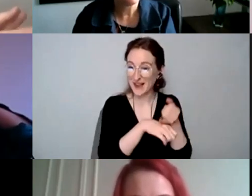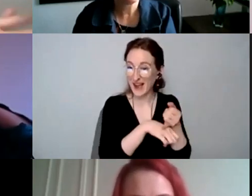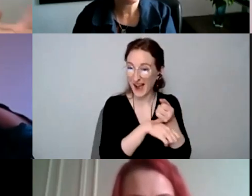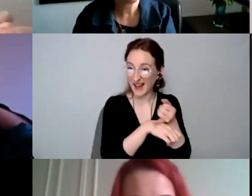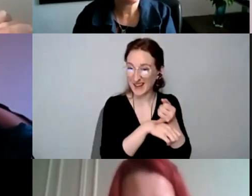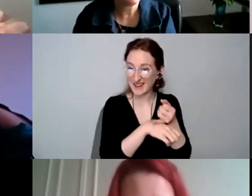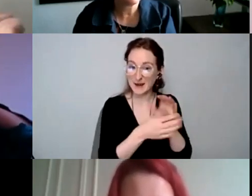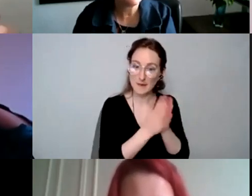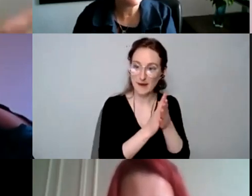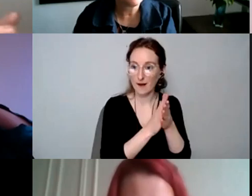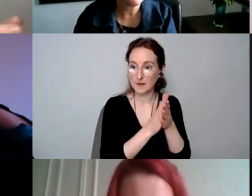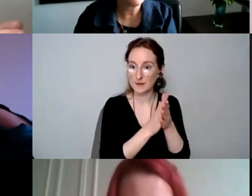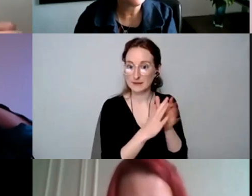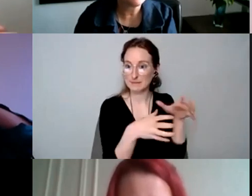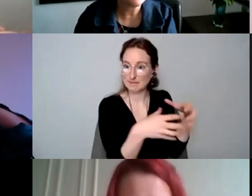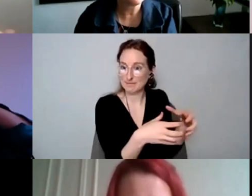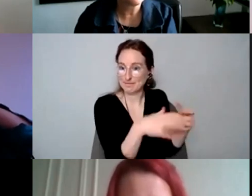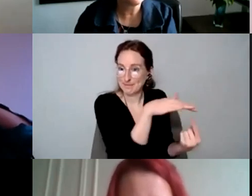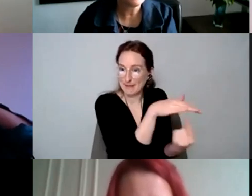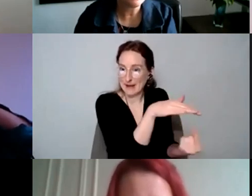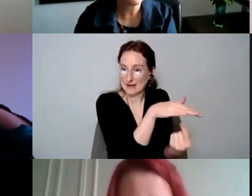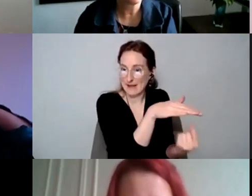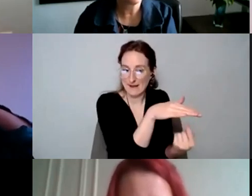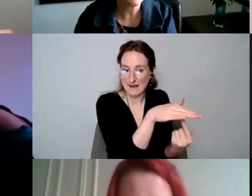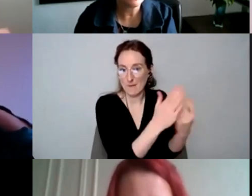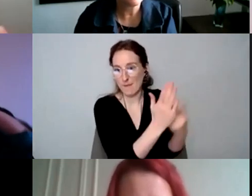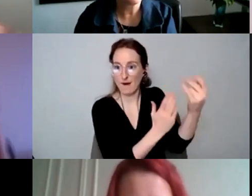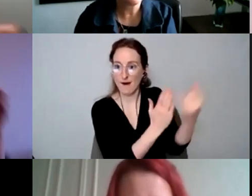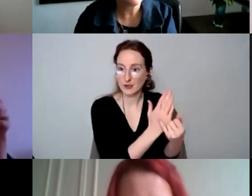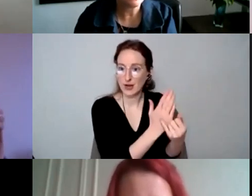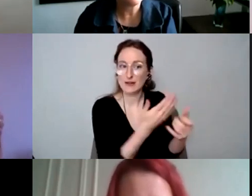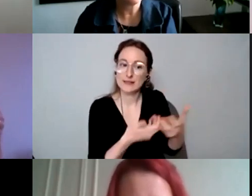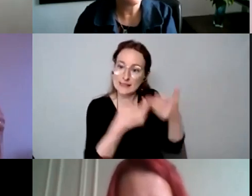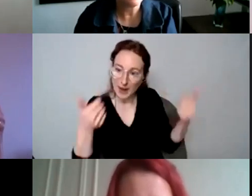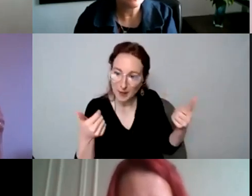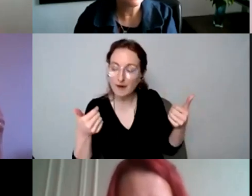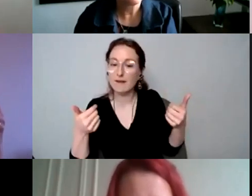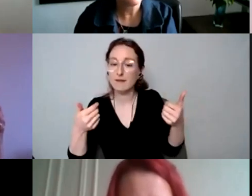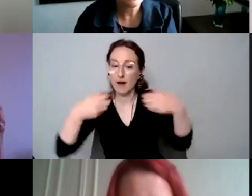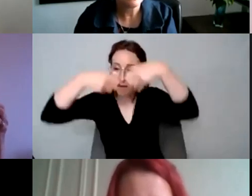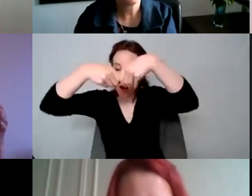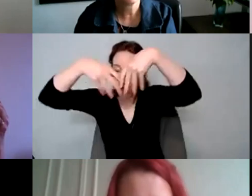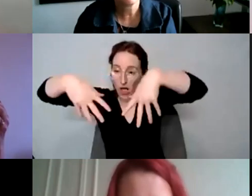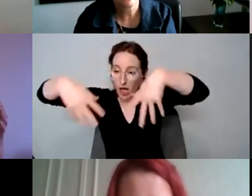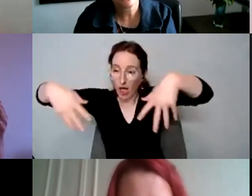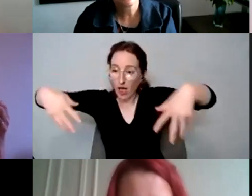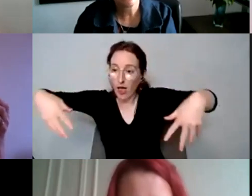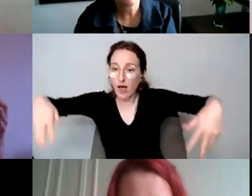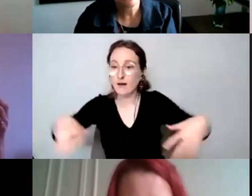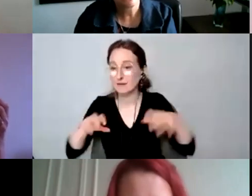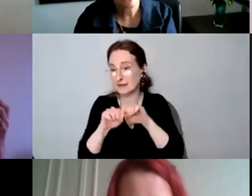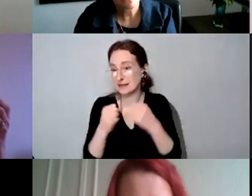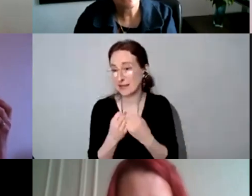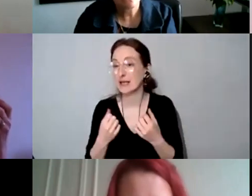temporal and spatially isolated context of inclusia, and then it raises the question